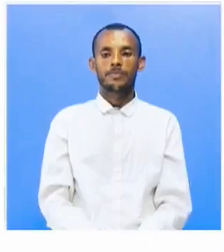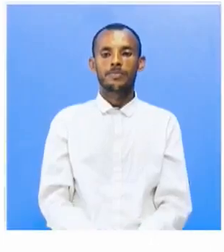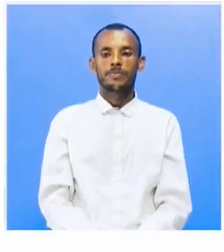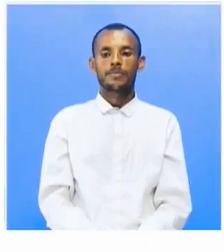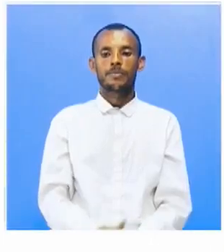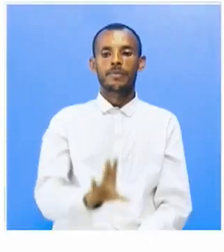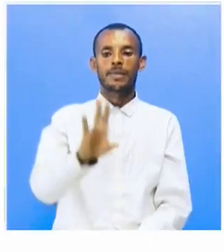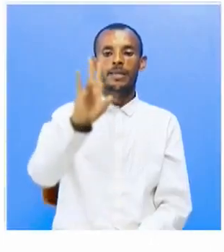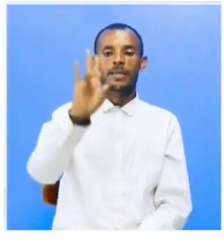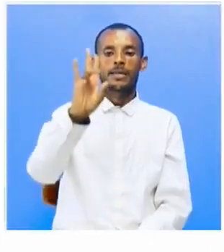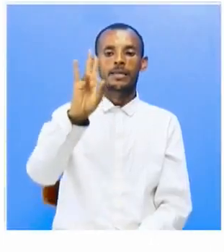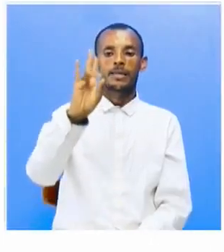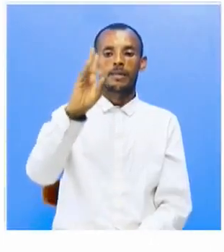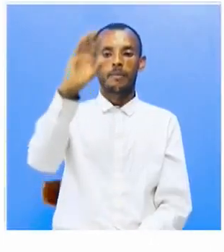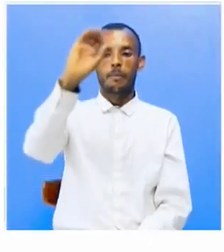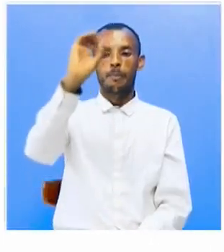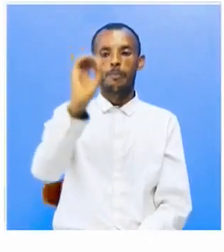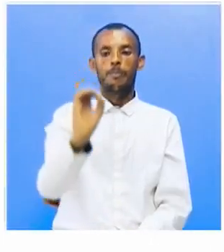7%